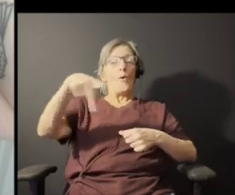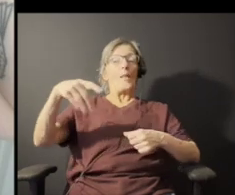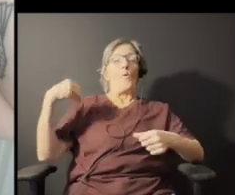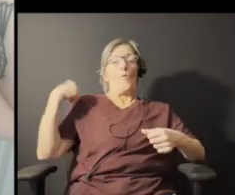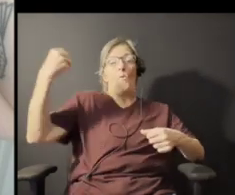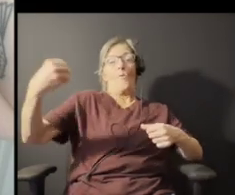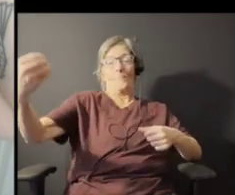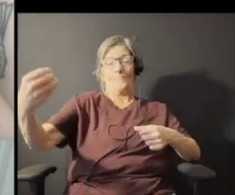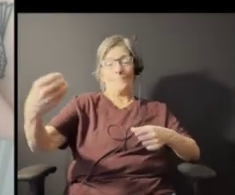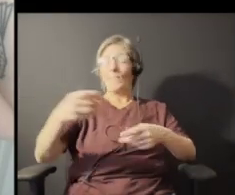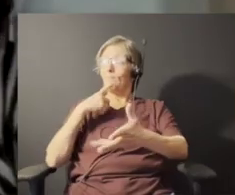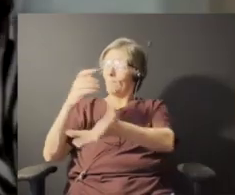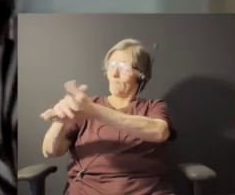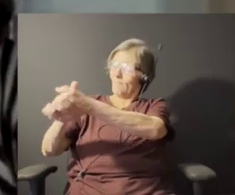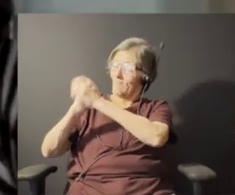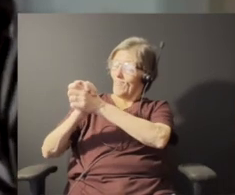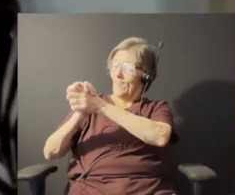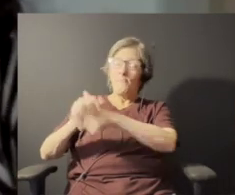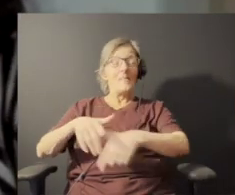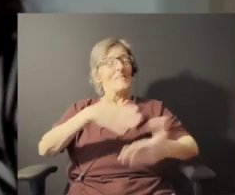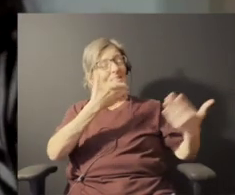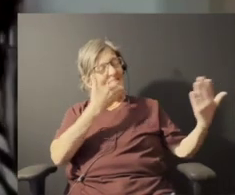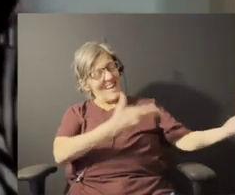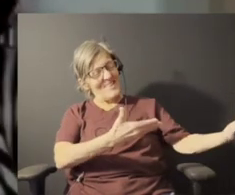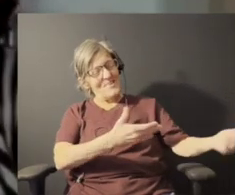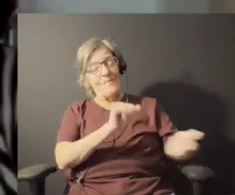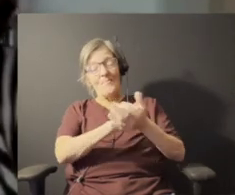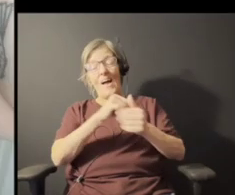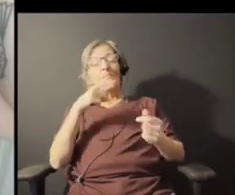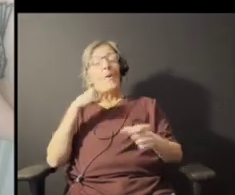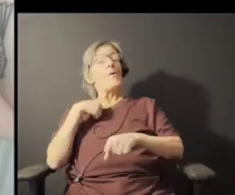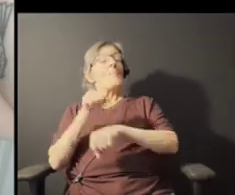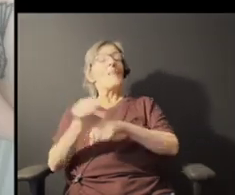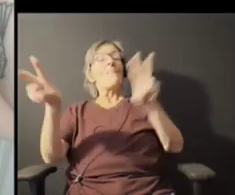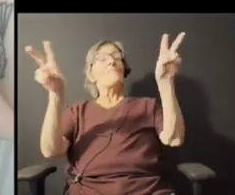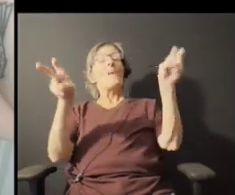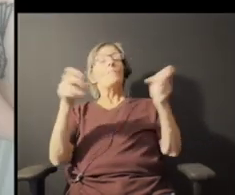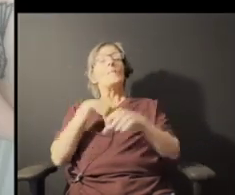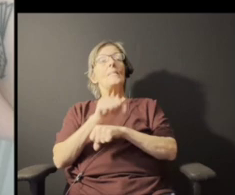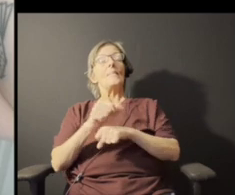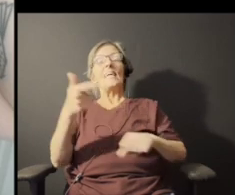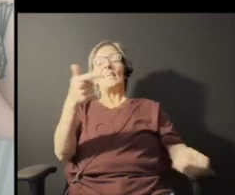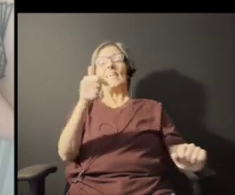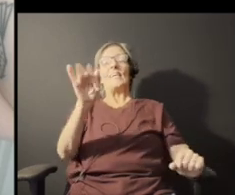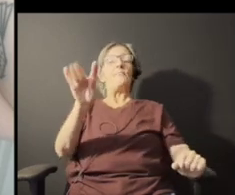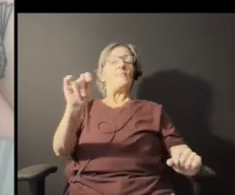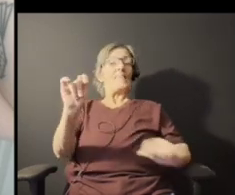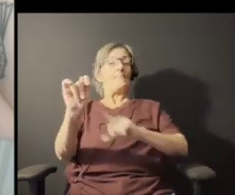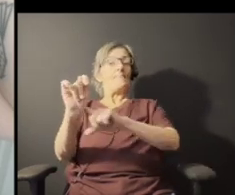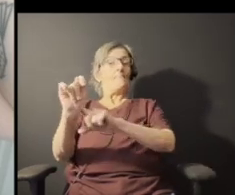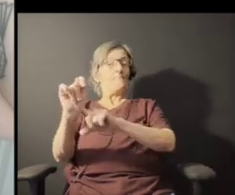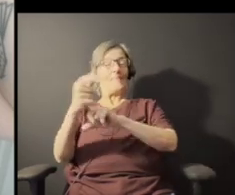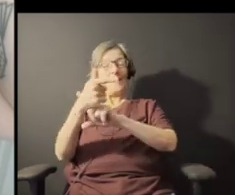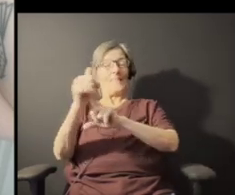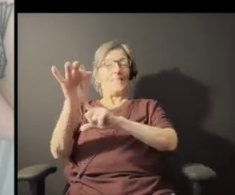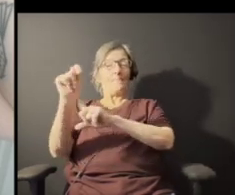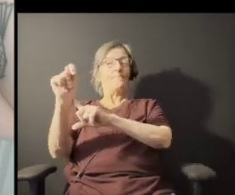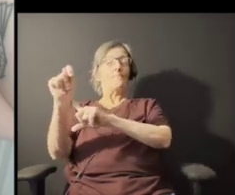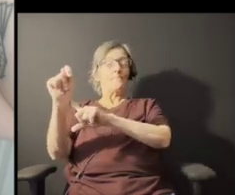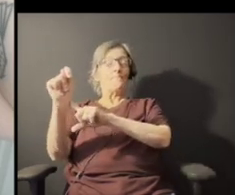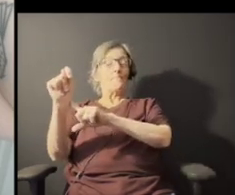And congratulations. Thank you. The theme that we're working on is gift.